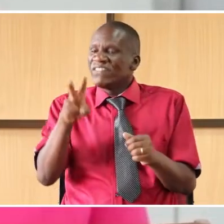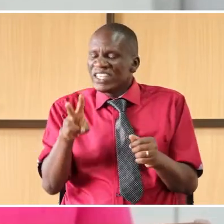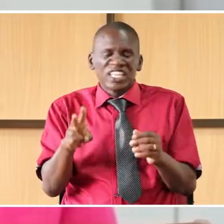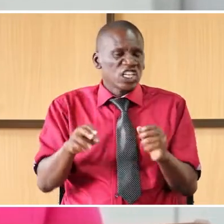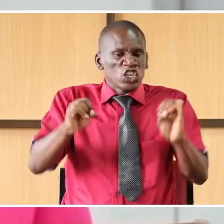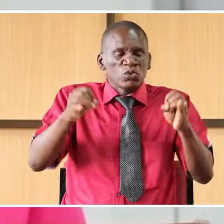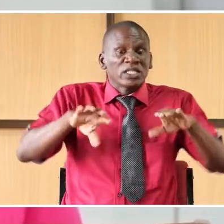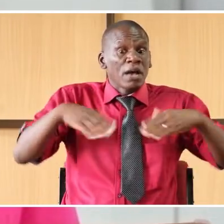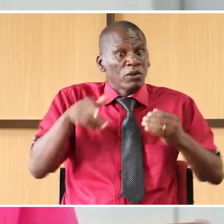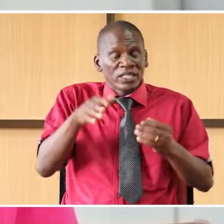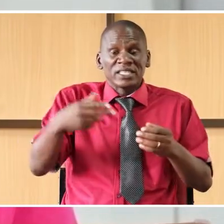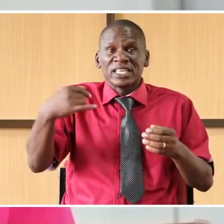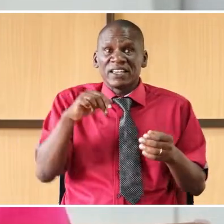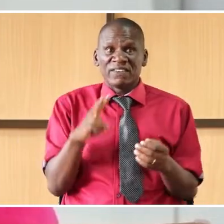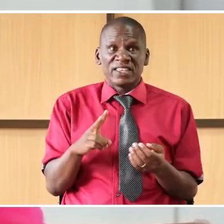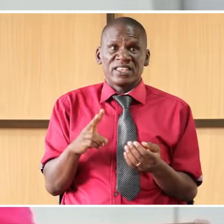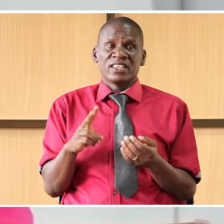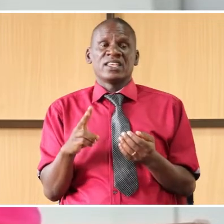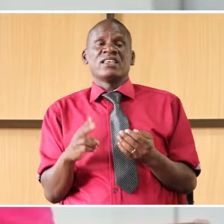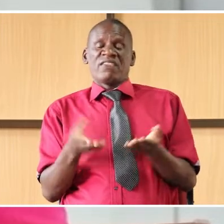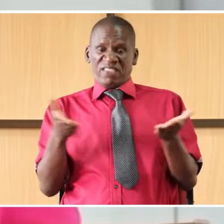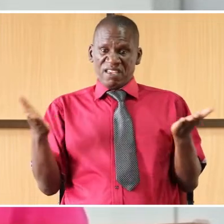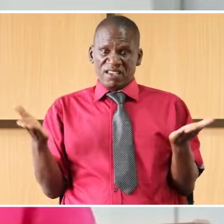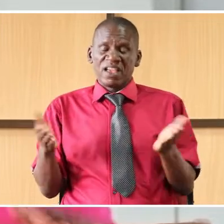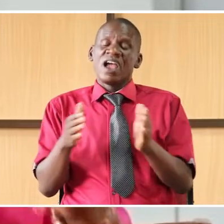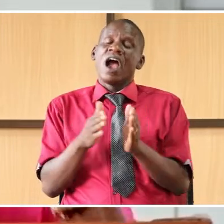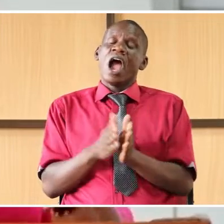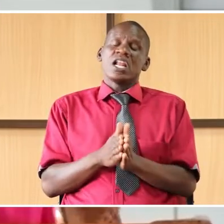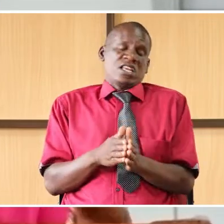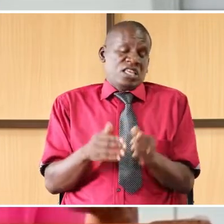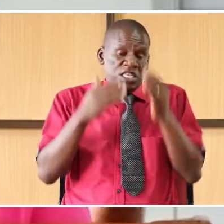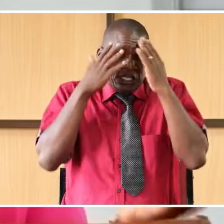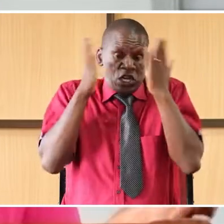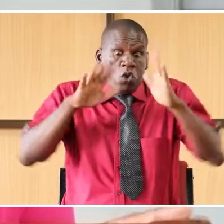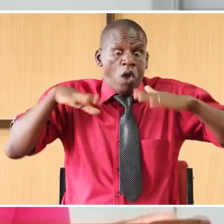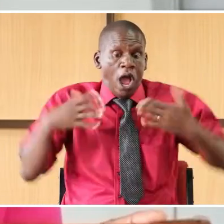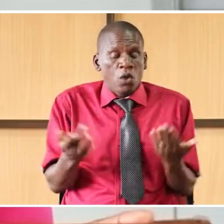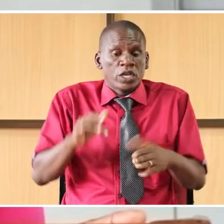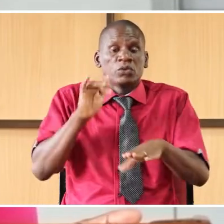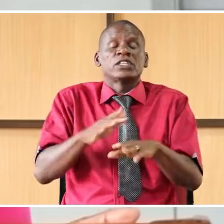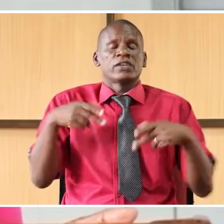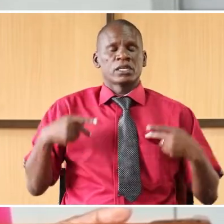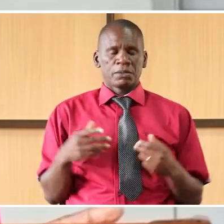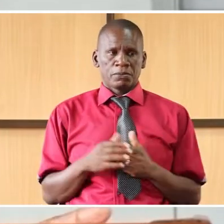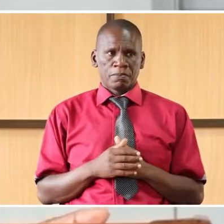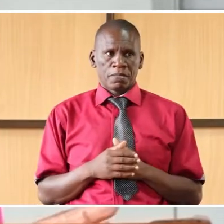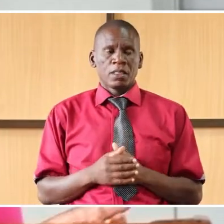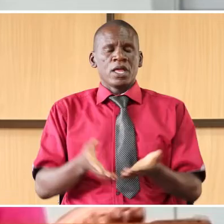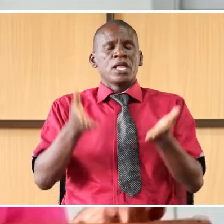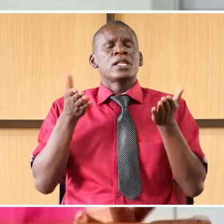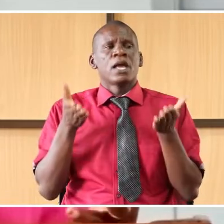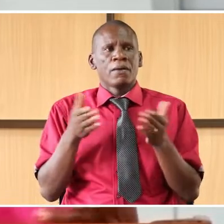the news about this HIV thing, and they had not known how it was affecting people.